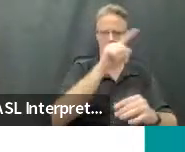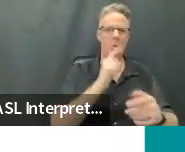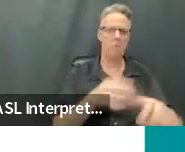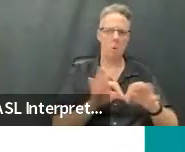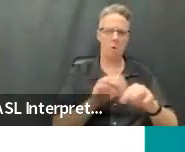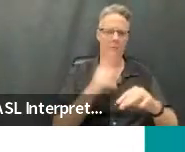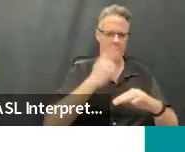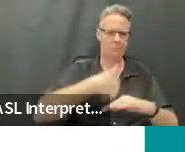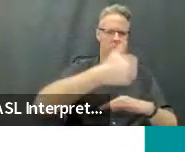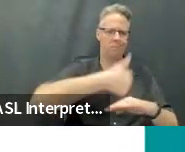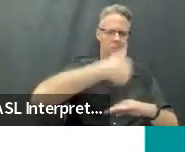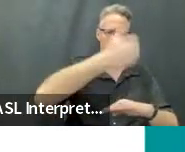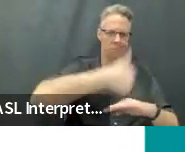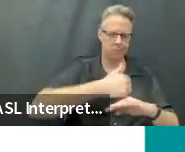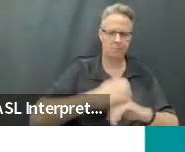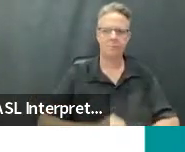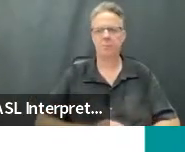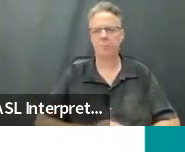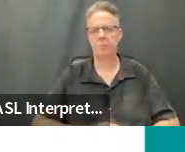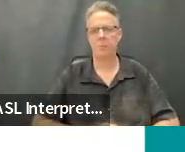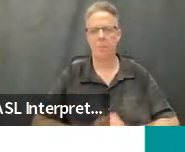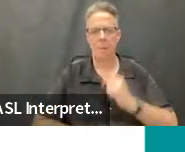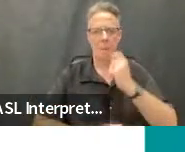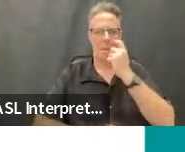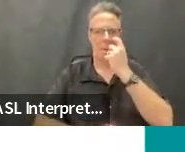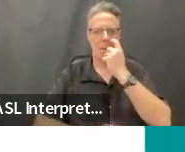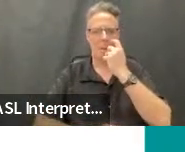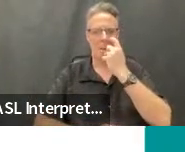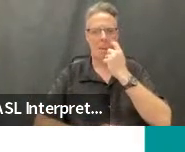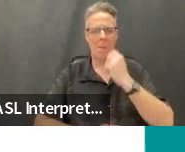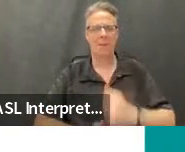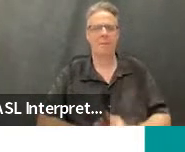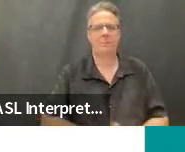our system. Next slide, please.